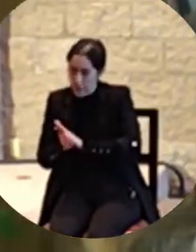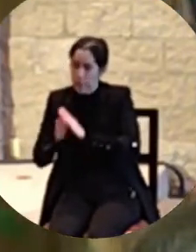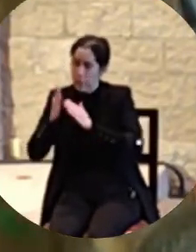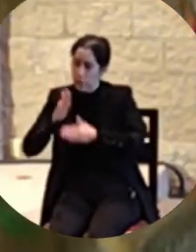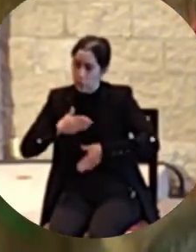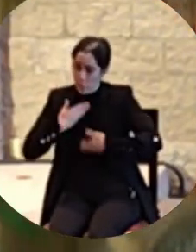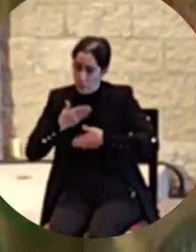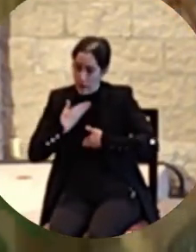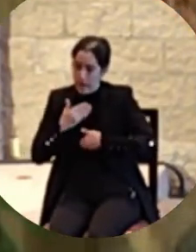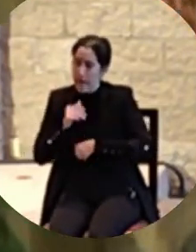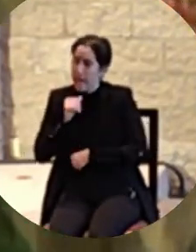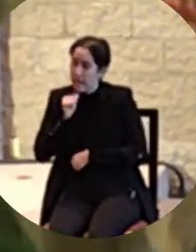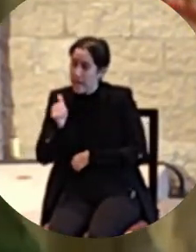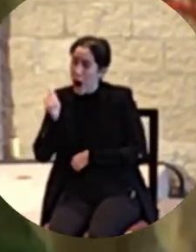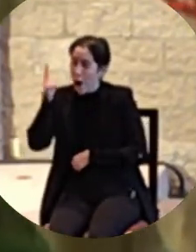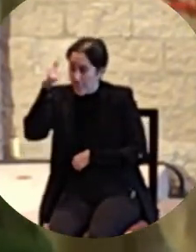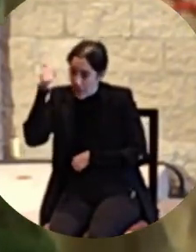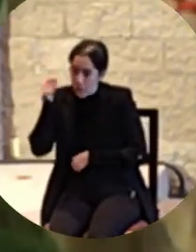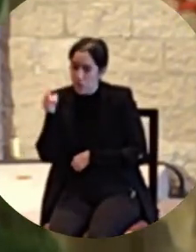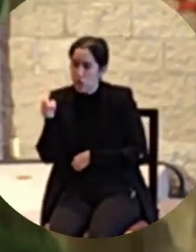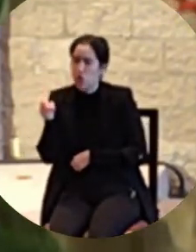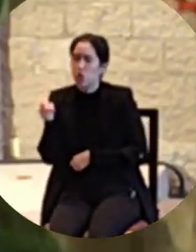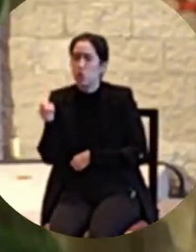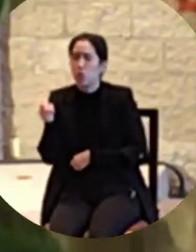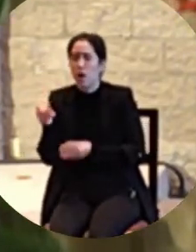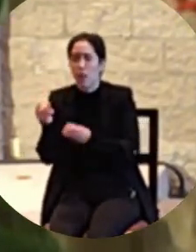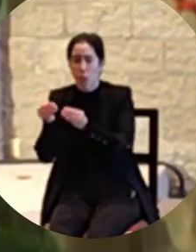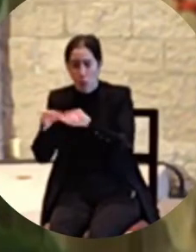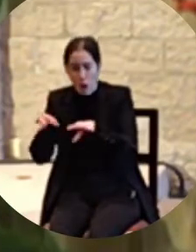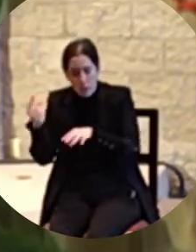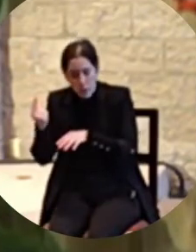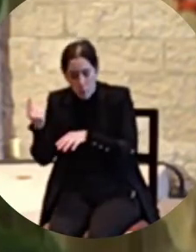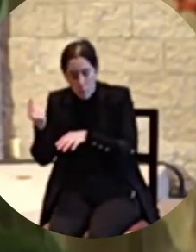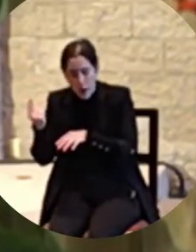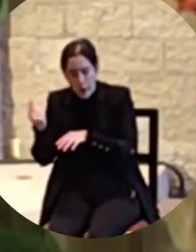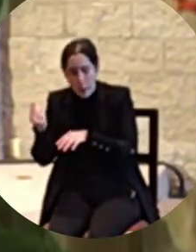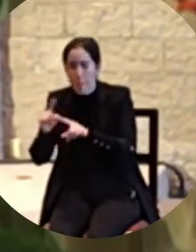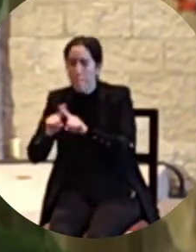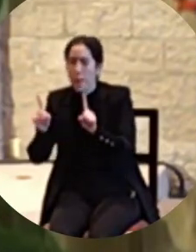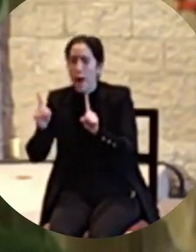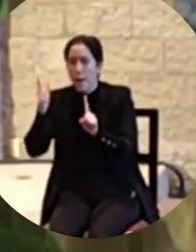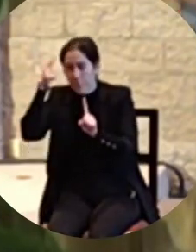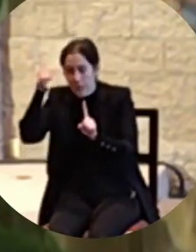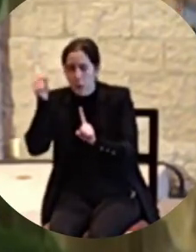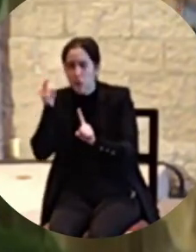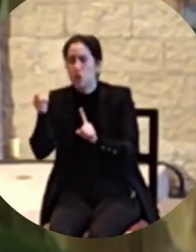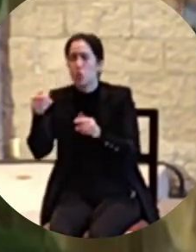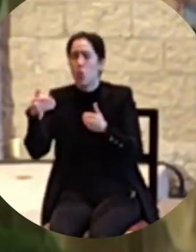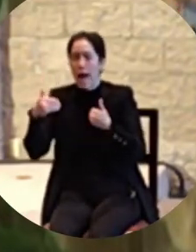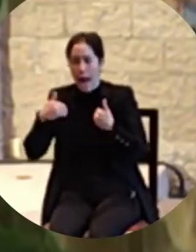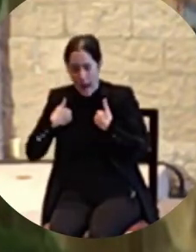Not because you lost someone, but because you had someone.